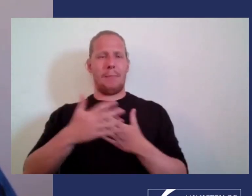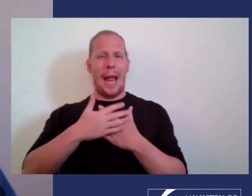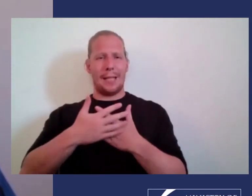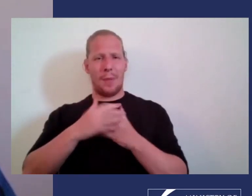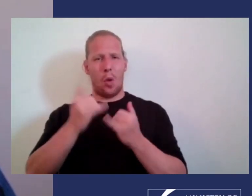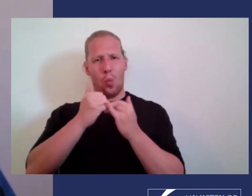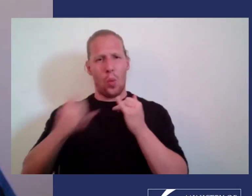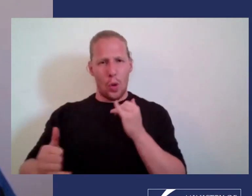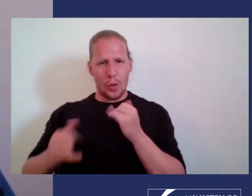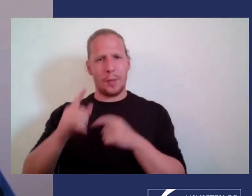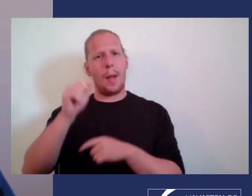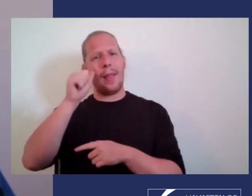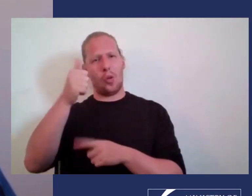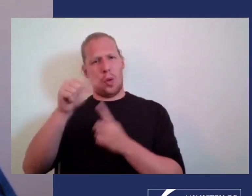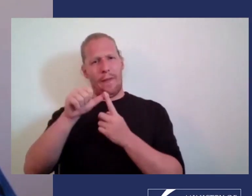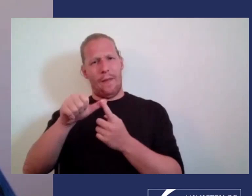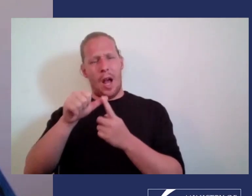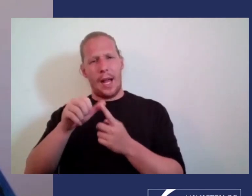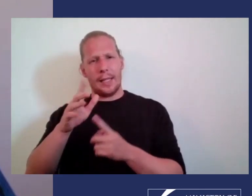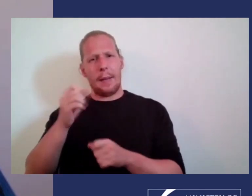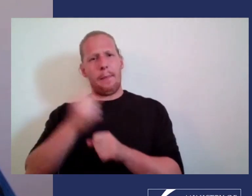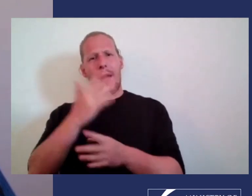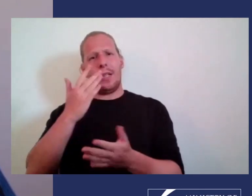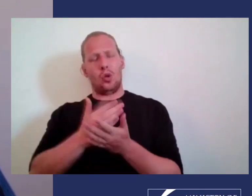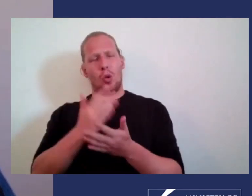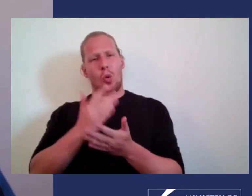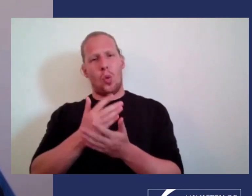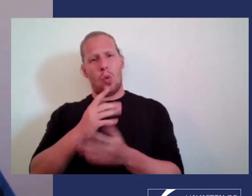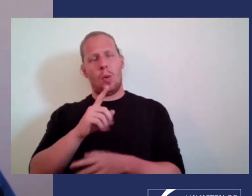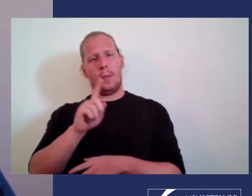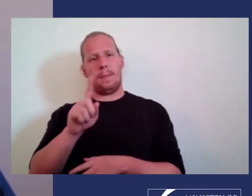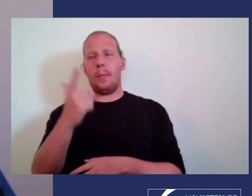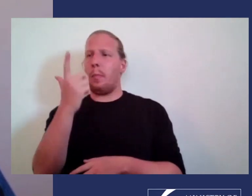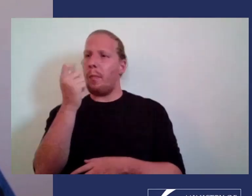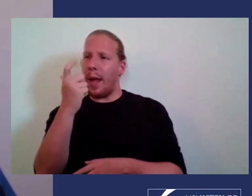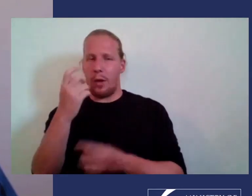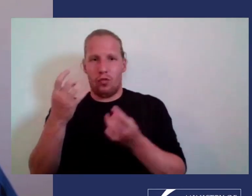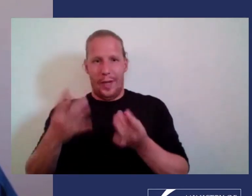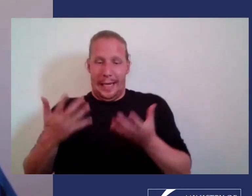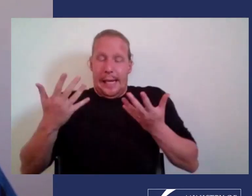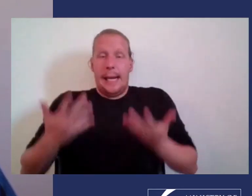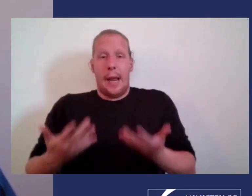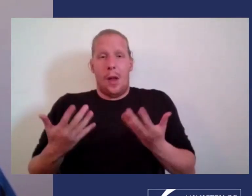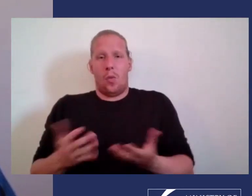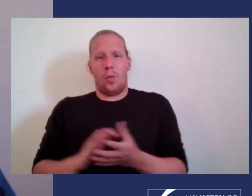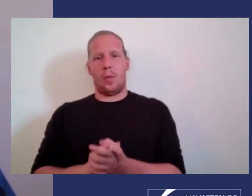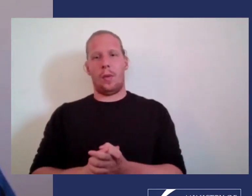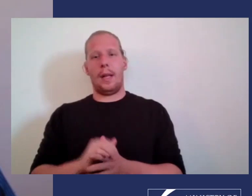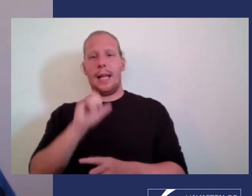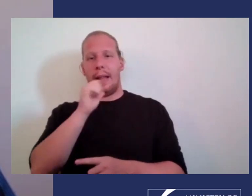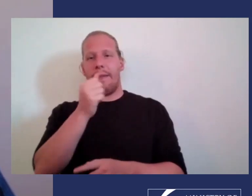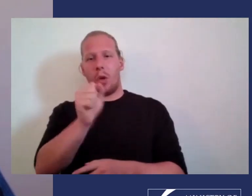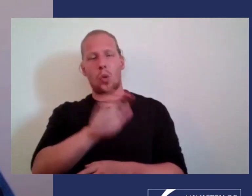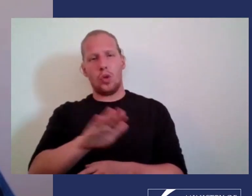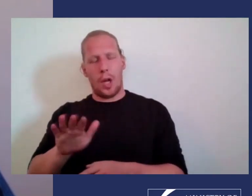make sure, I think that's really good advice, Mihi, to have your asthma inhalers ready now. And if your child